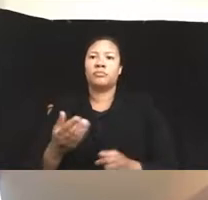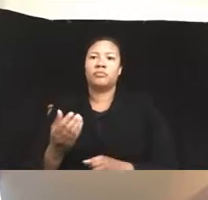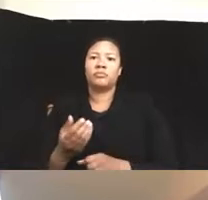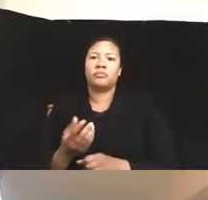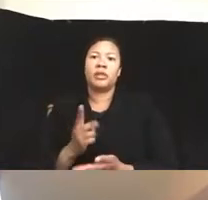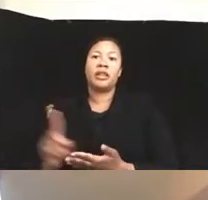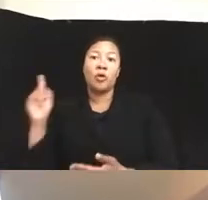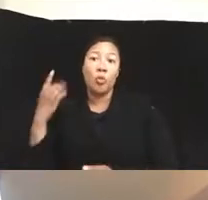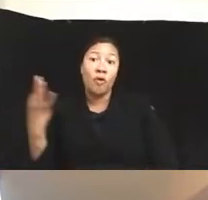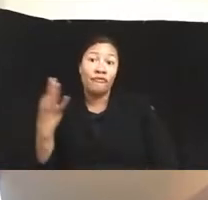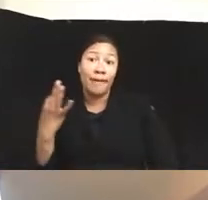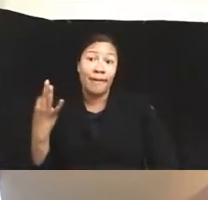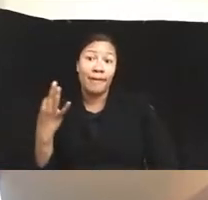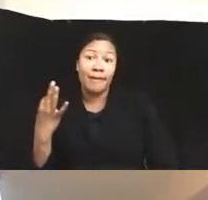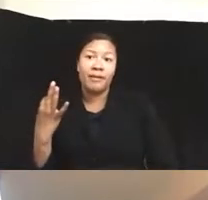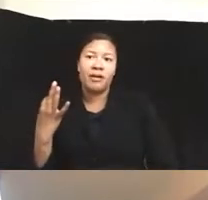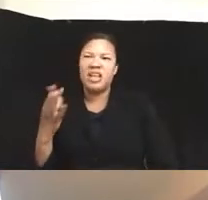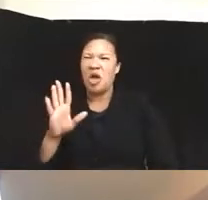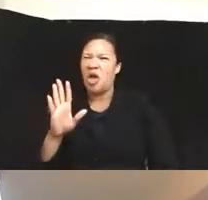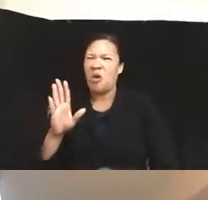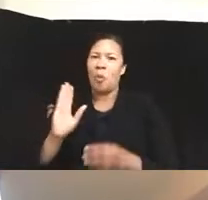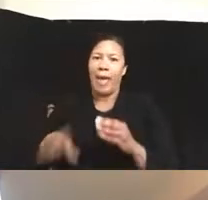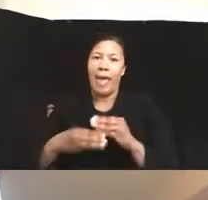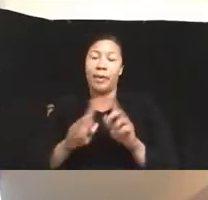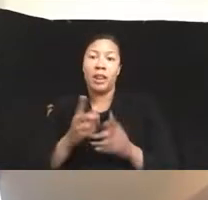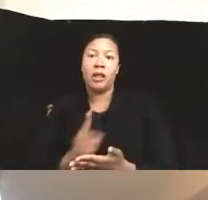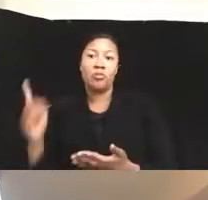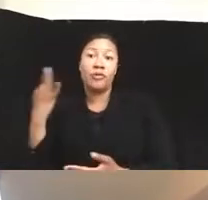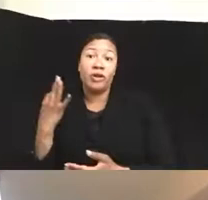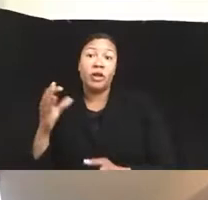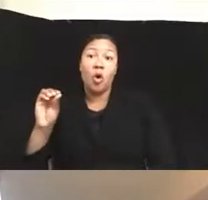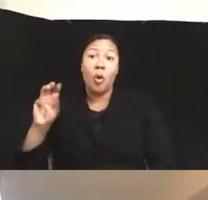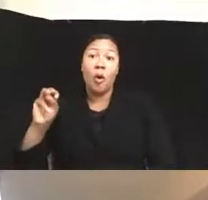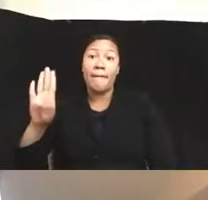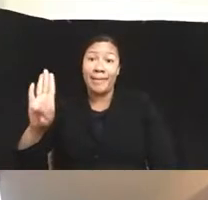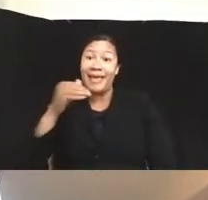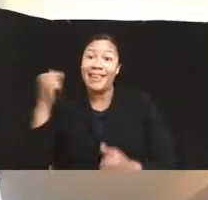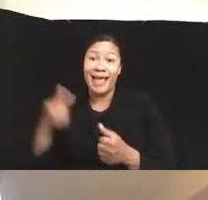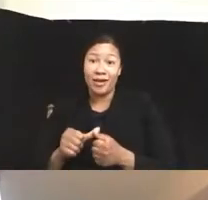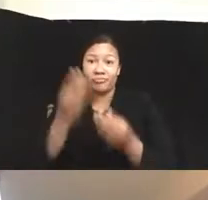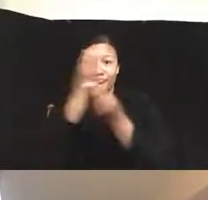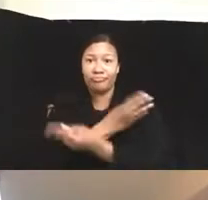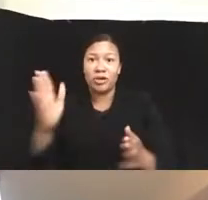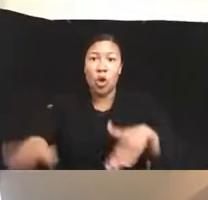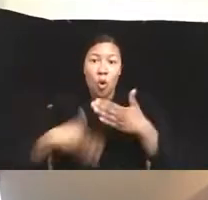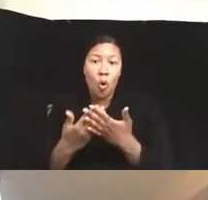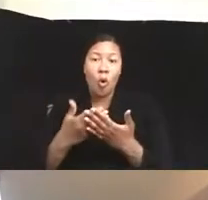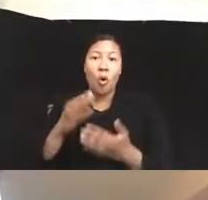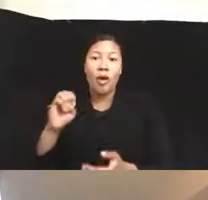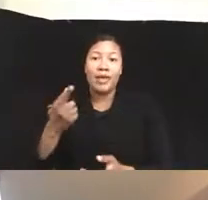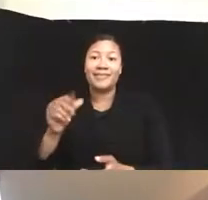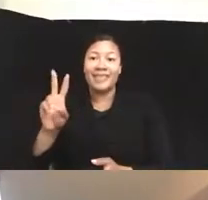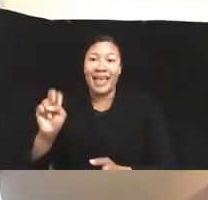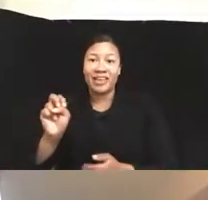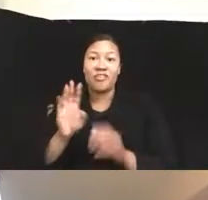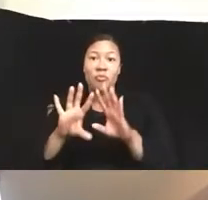is almost, but anyway, we'll bring it in. In a letter from the OMB told all executive branch agencies to identify any spending